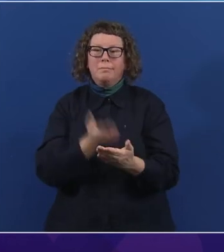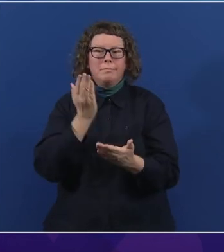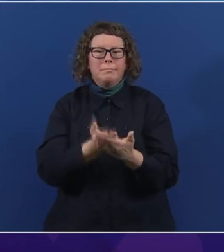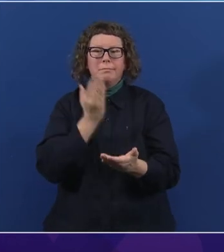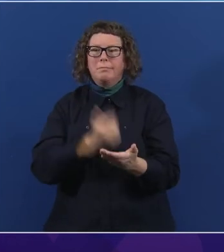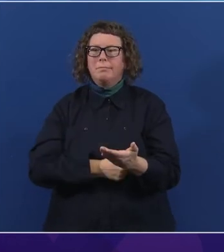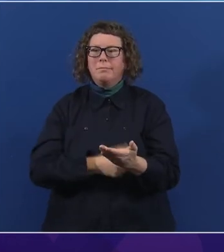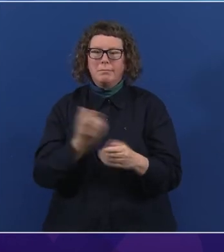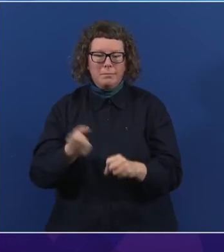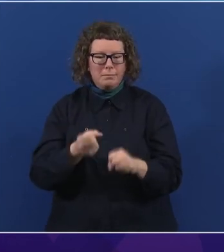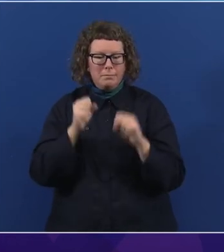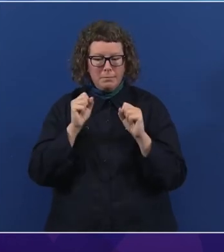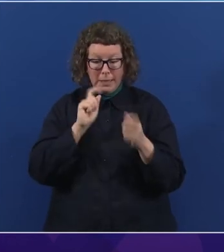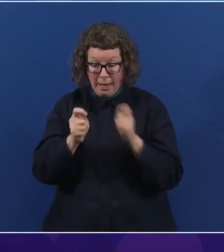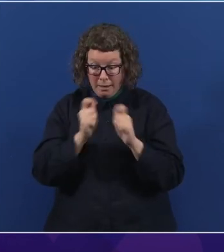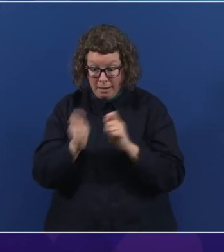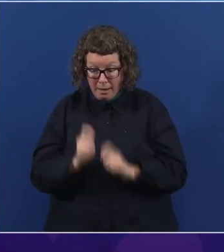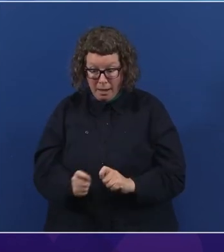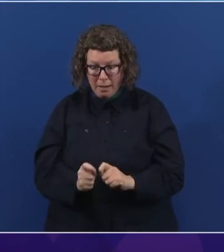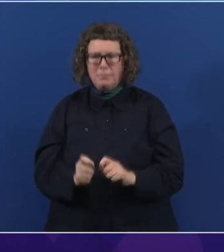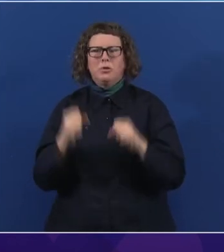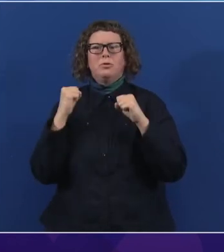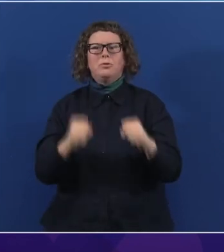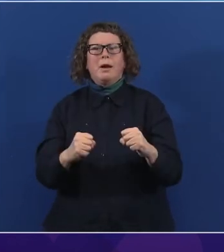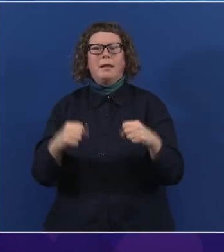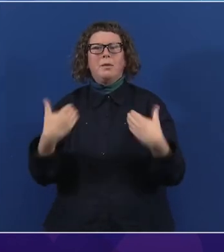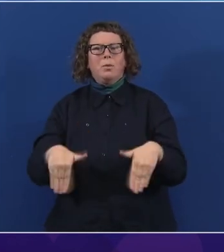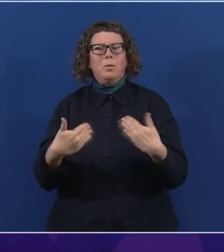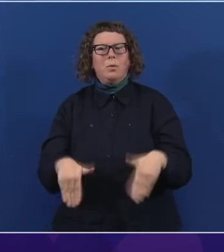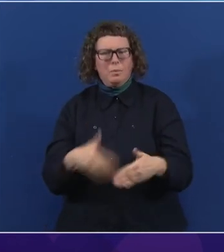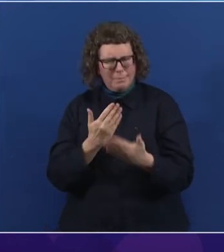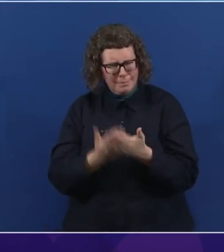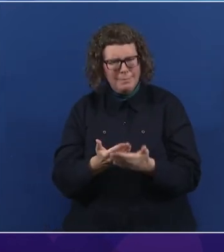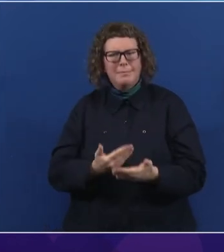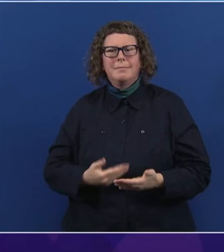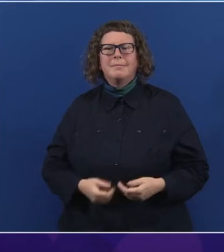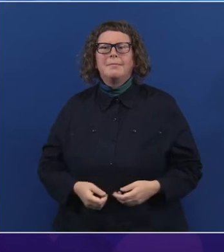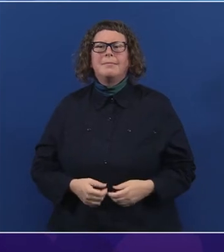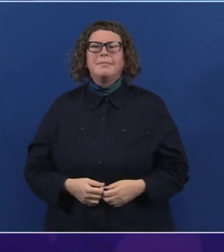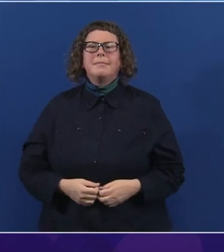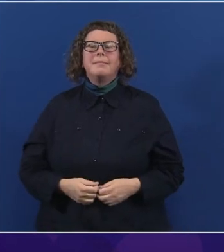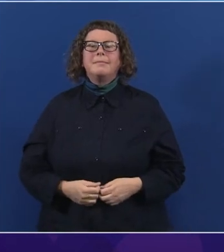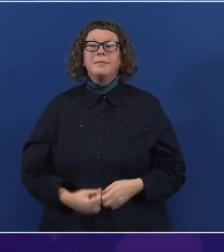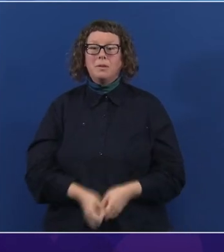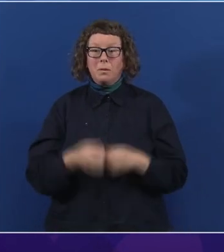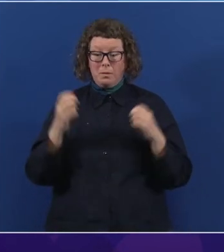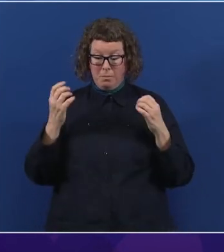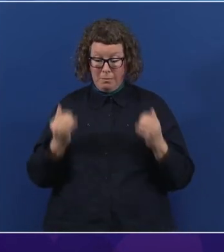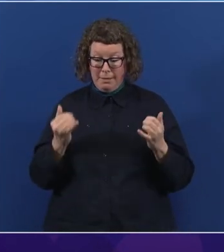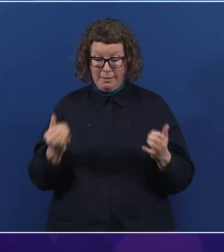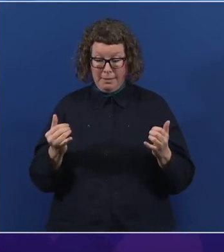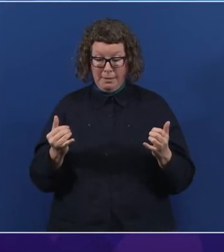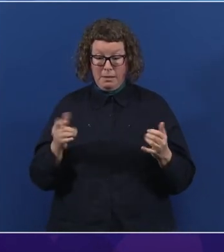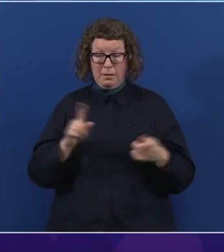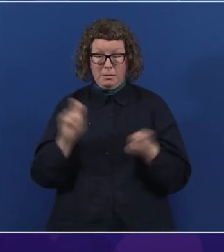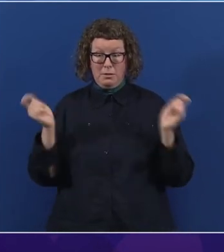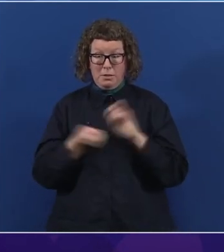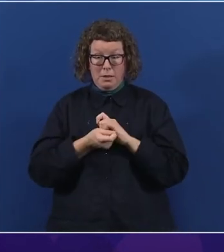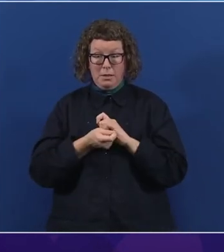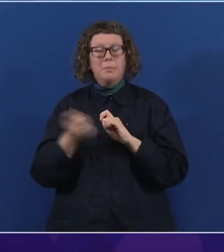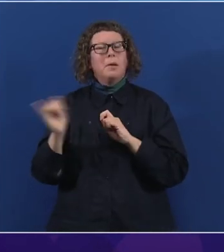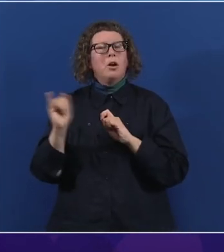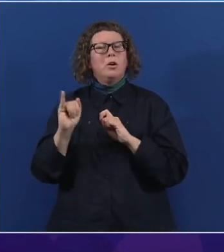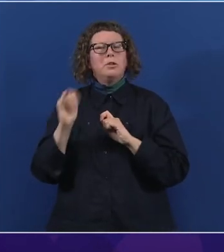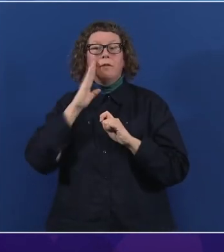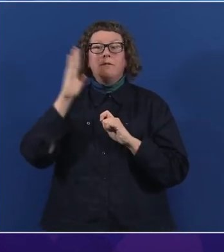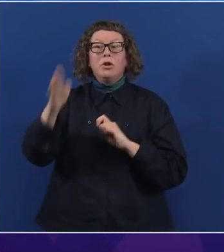a strength of being adaptable. Along with the changing of the present, we also know the pandemic has